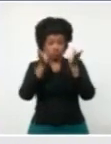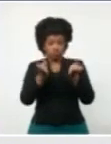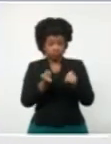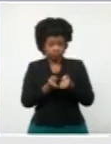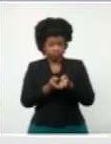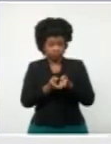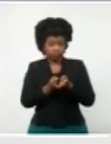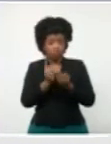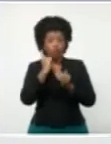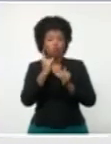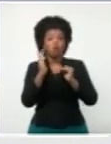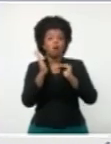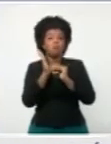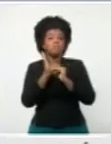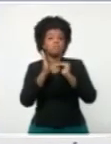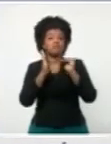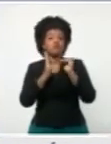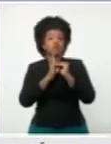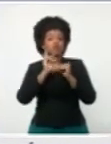672,846 confirmed cases.